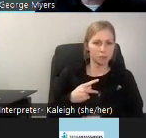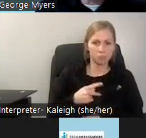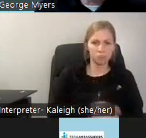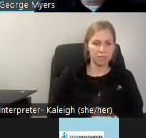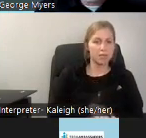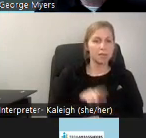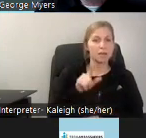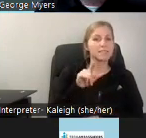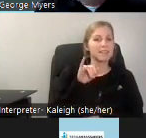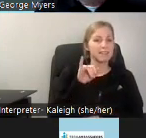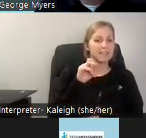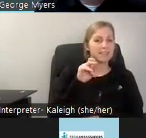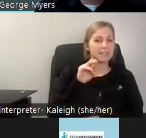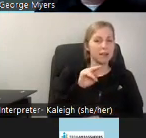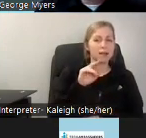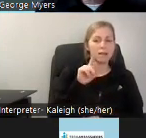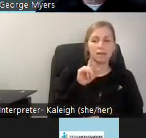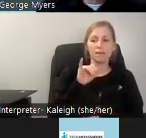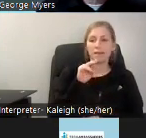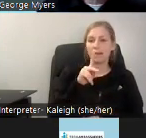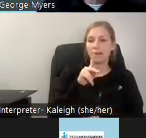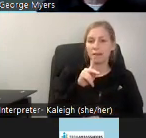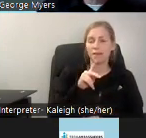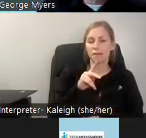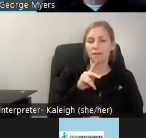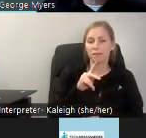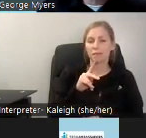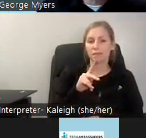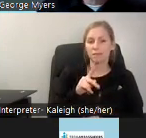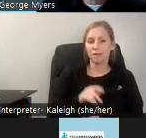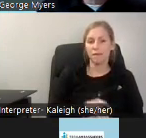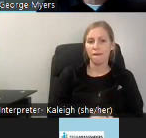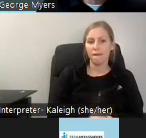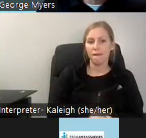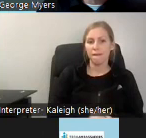link to someone